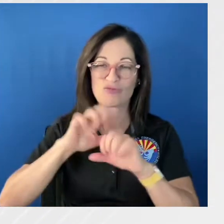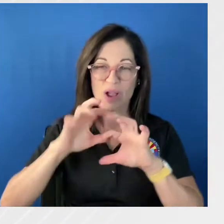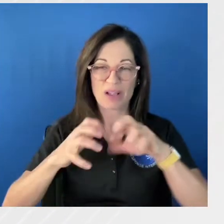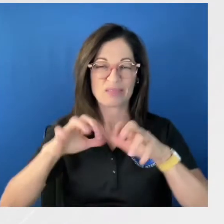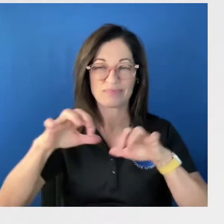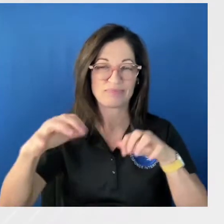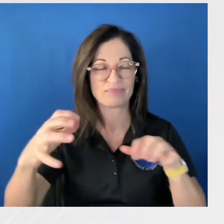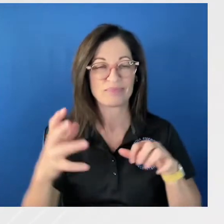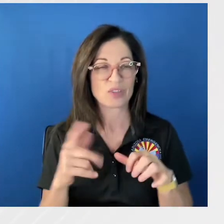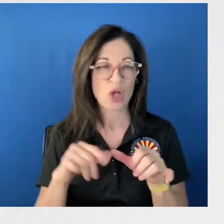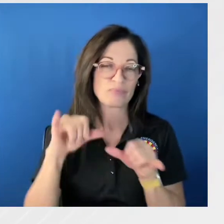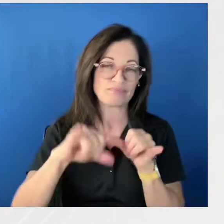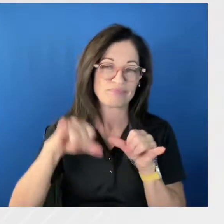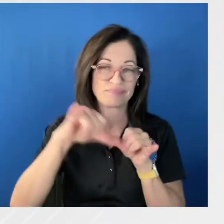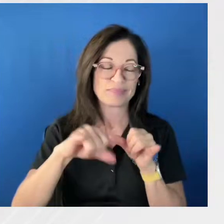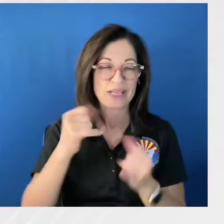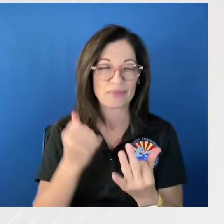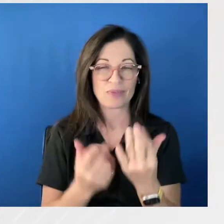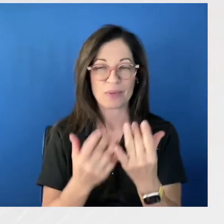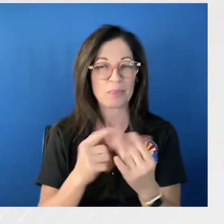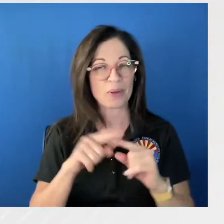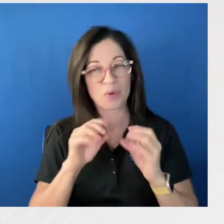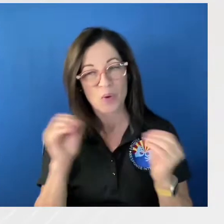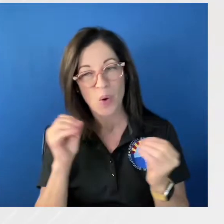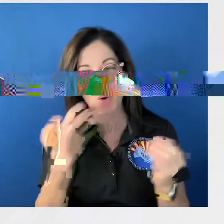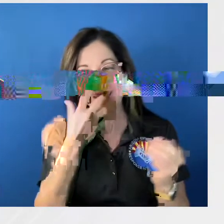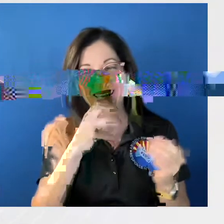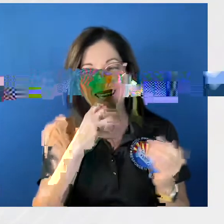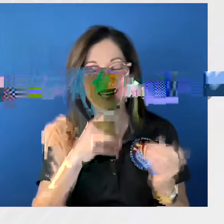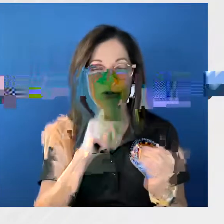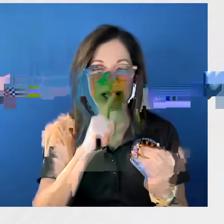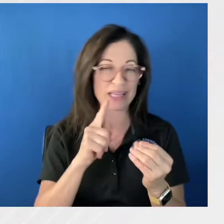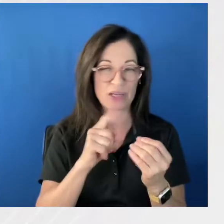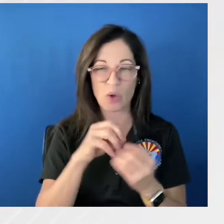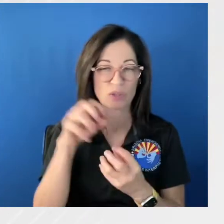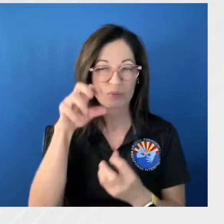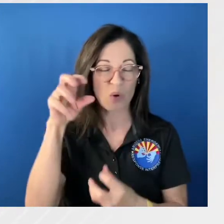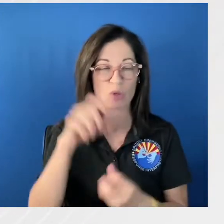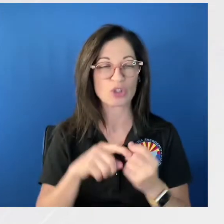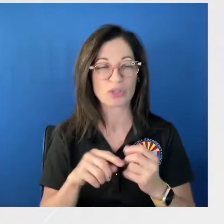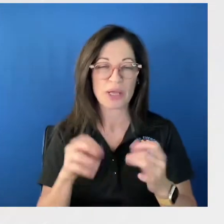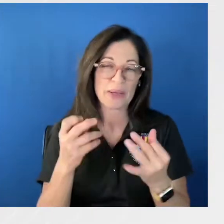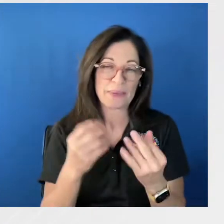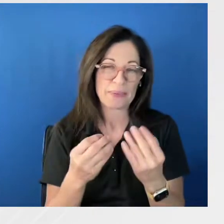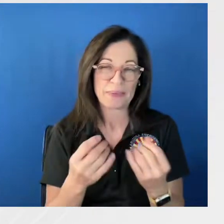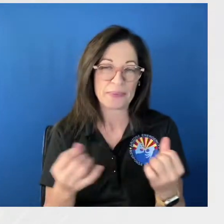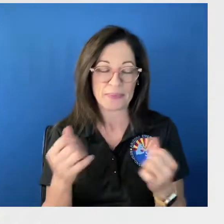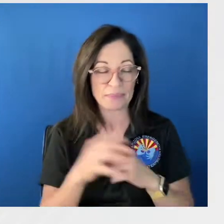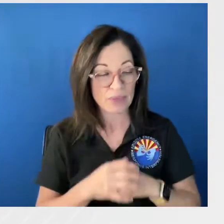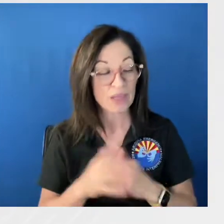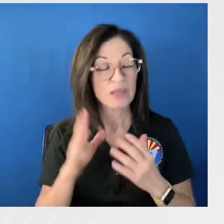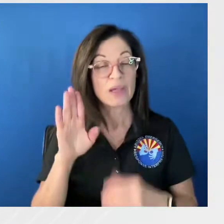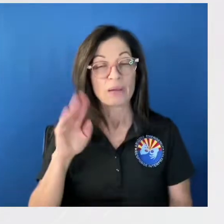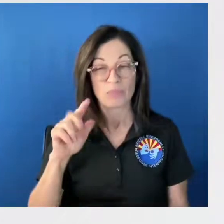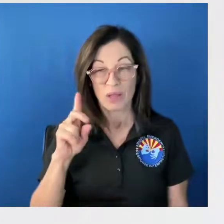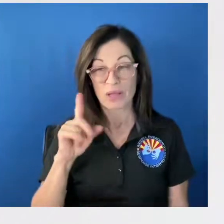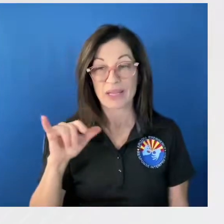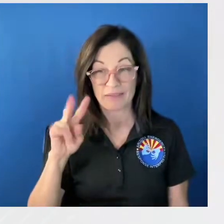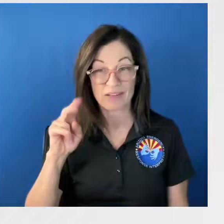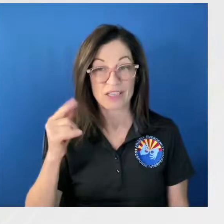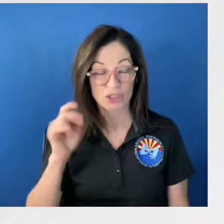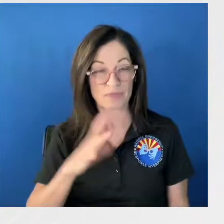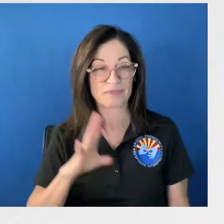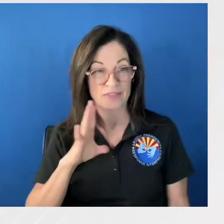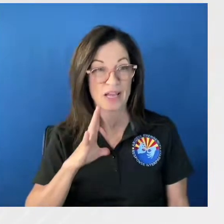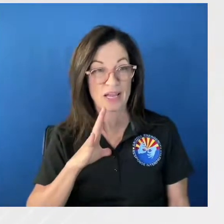hung up in the rocks and no smoke, no heat showing there. So down into Baldy Village is all looking really good. We've got that mopped up,